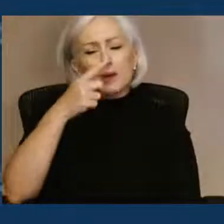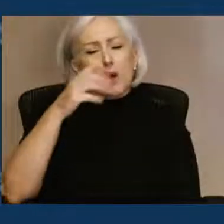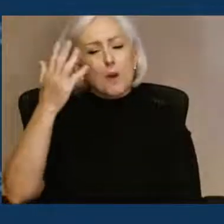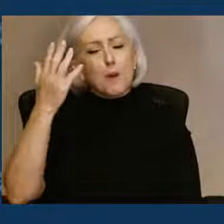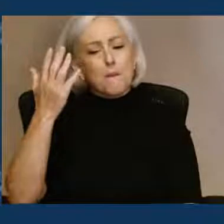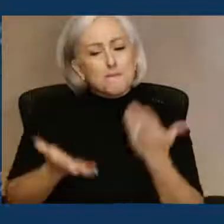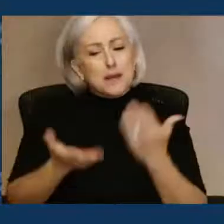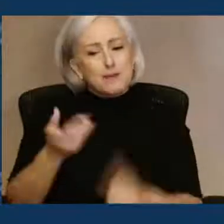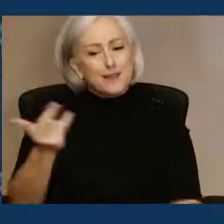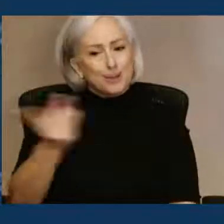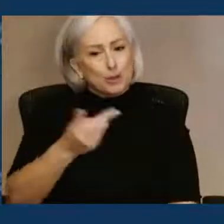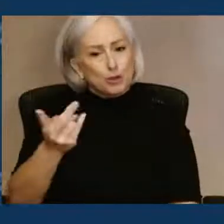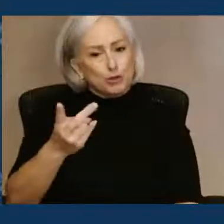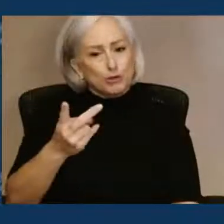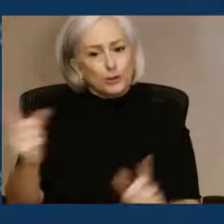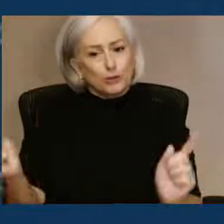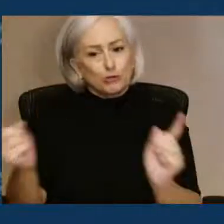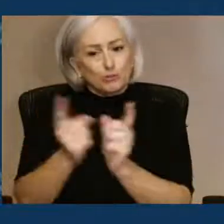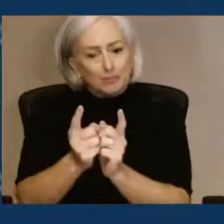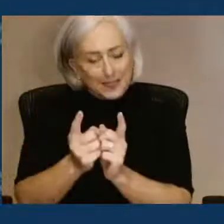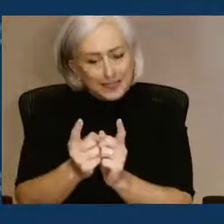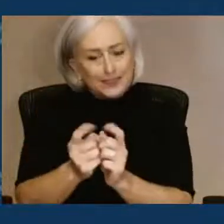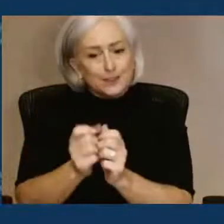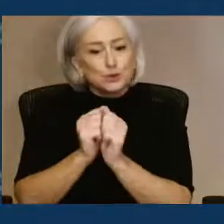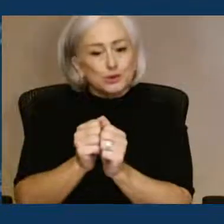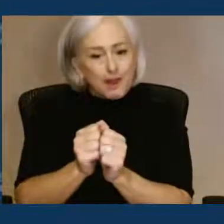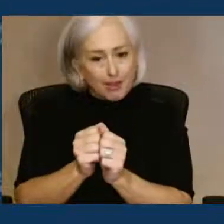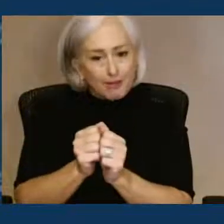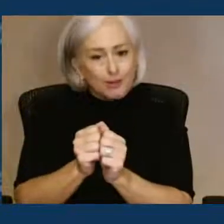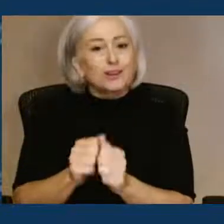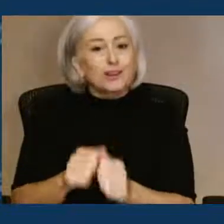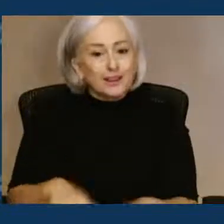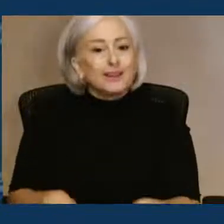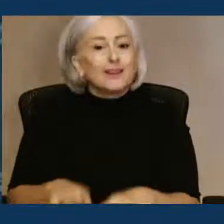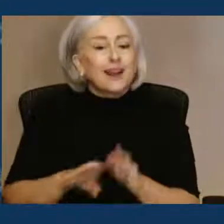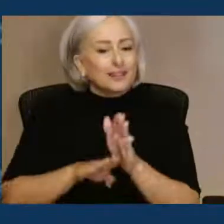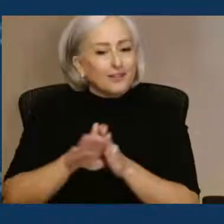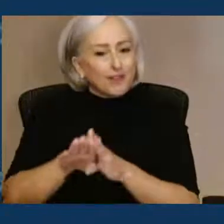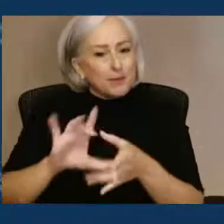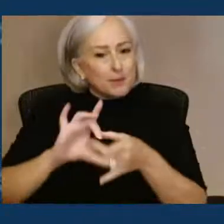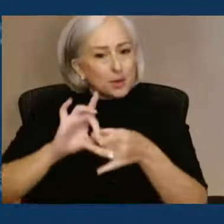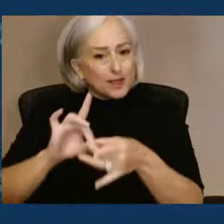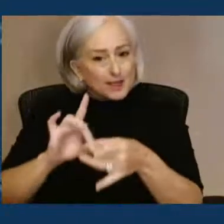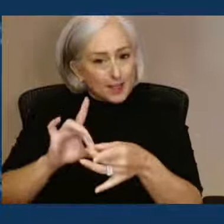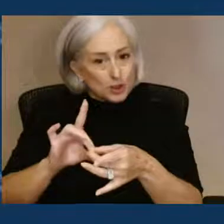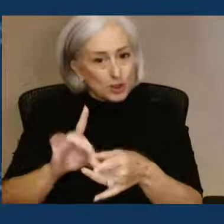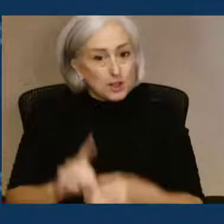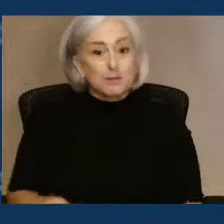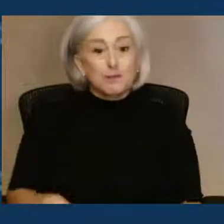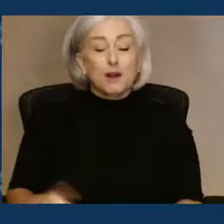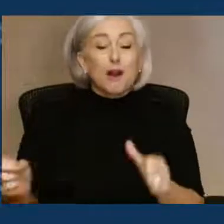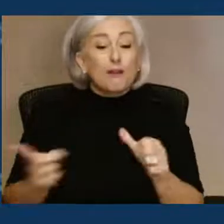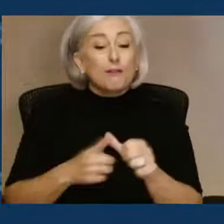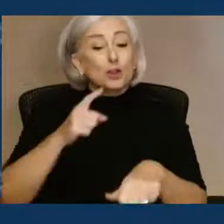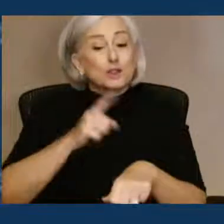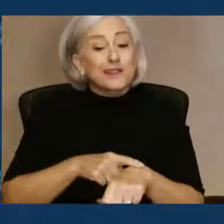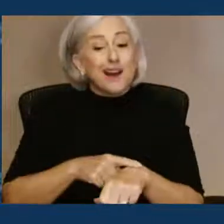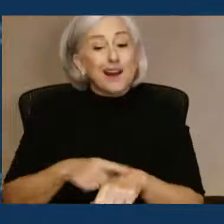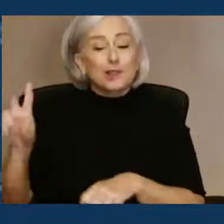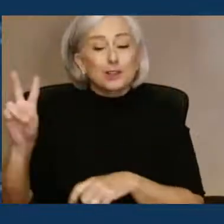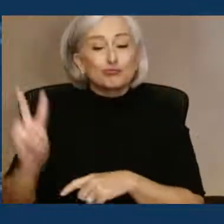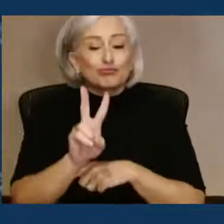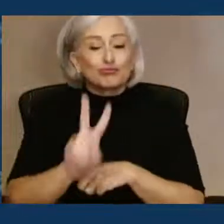a relationship. And on our very first Saturday walk, Dr. Gerton shared her scientific research and I shared my